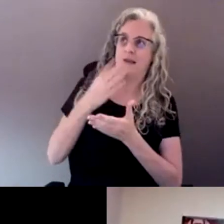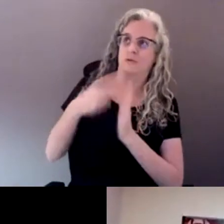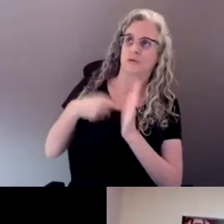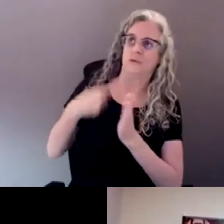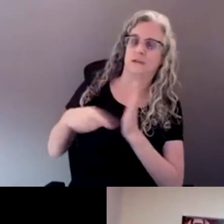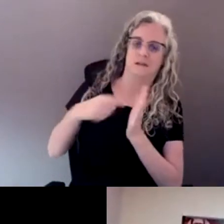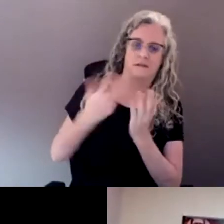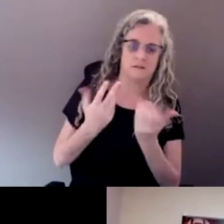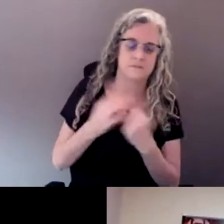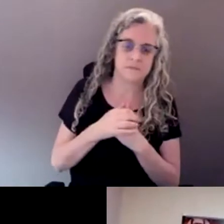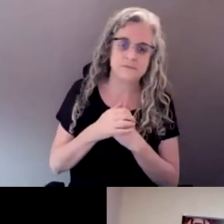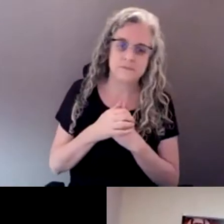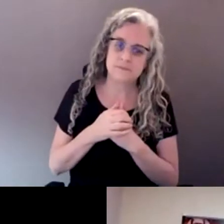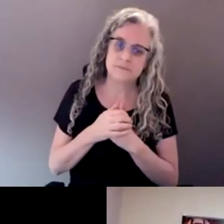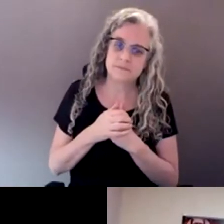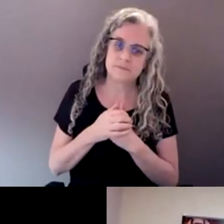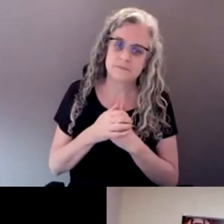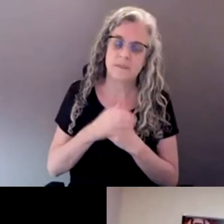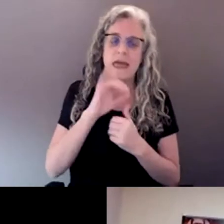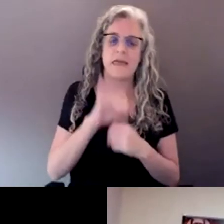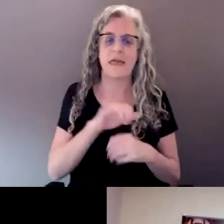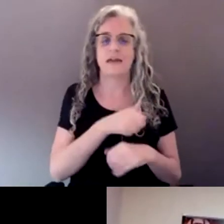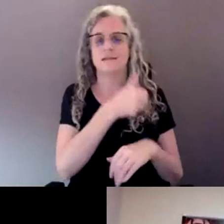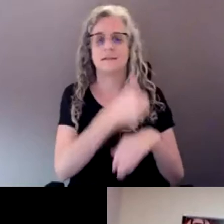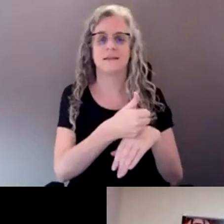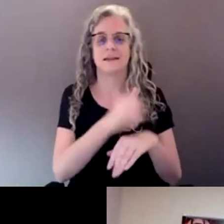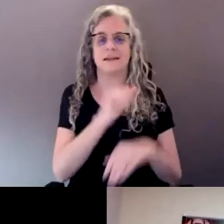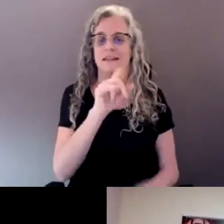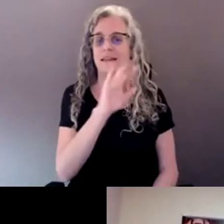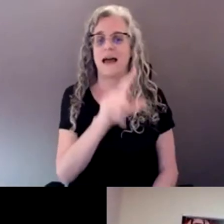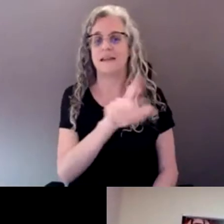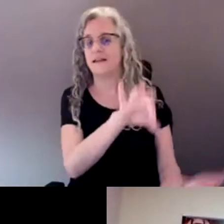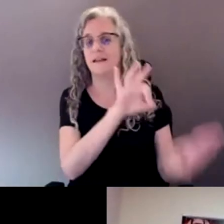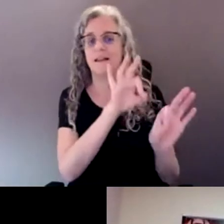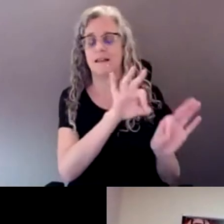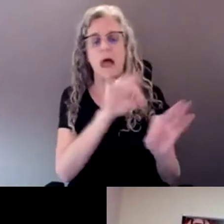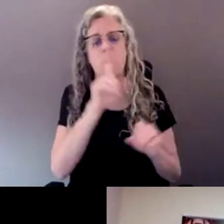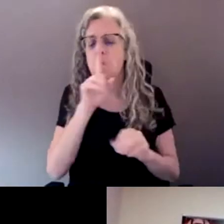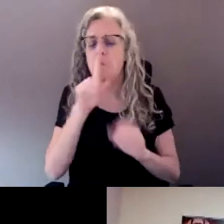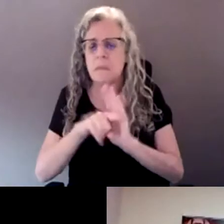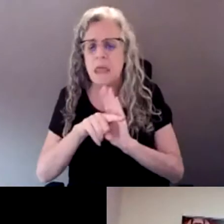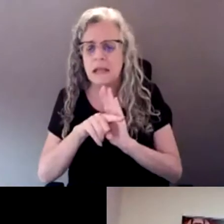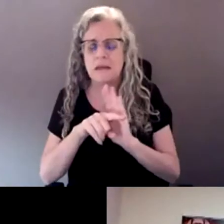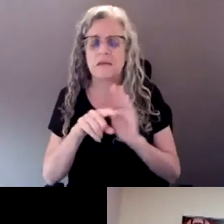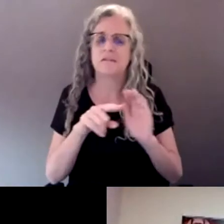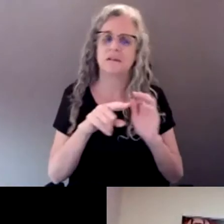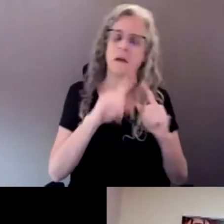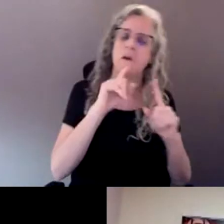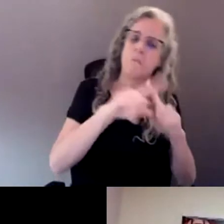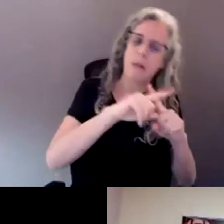also similarly created an ideal, right? It wasn't necessarily a negative thing, but a positive